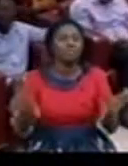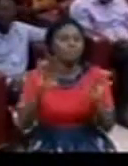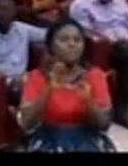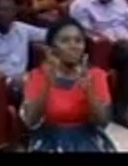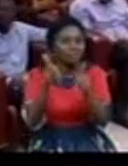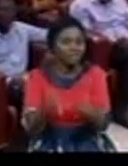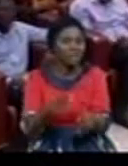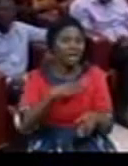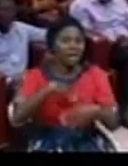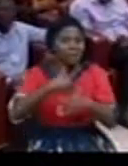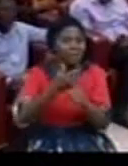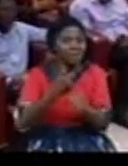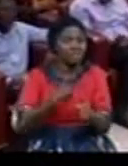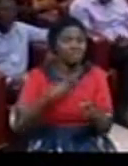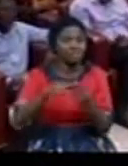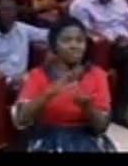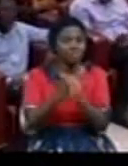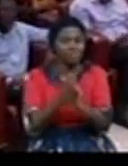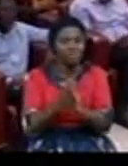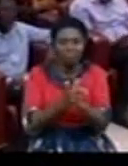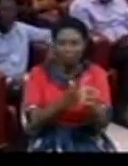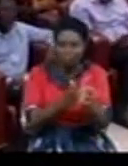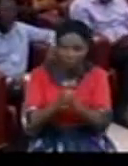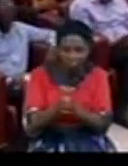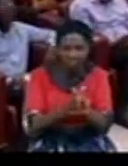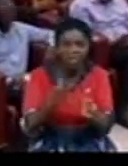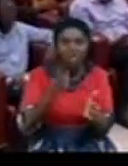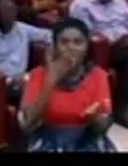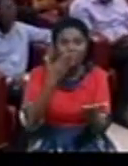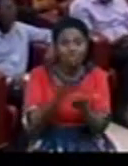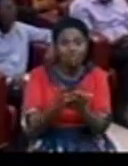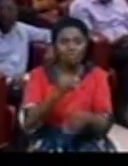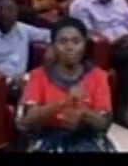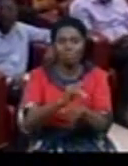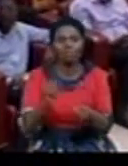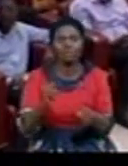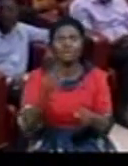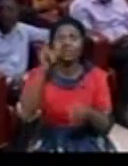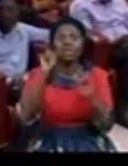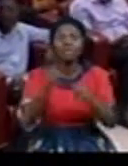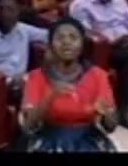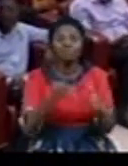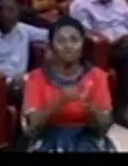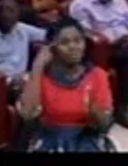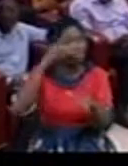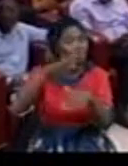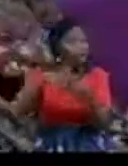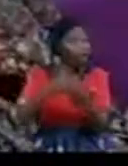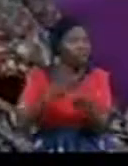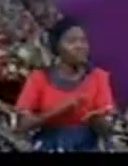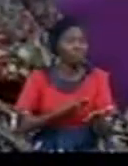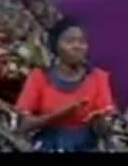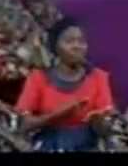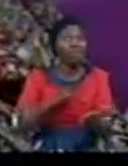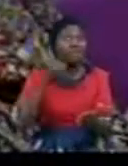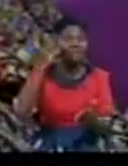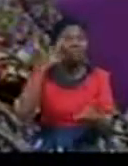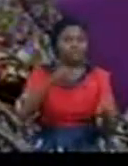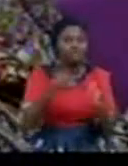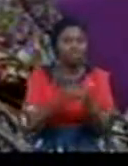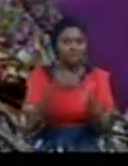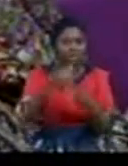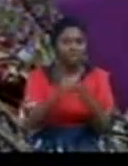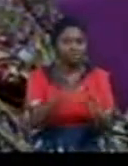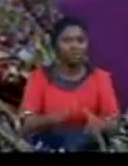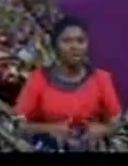he makes me zealous of good works. He can do it for every one of us. He will do it in your life. We're